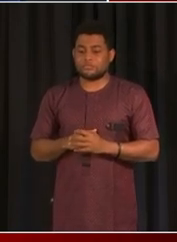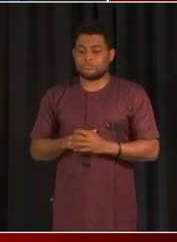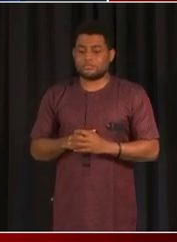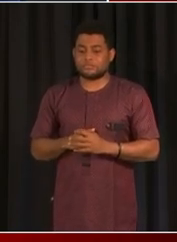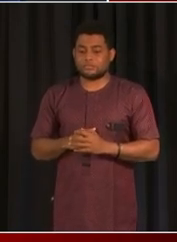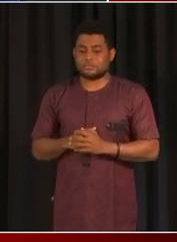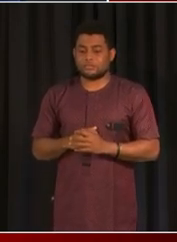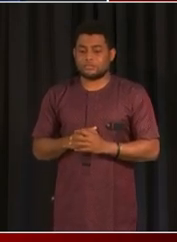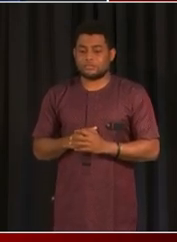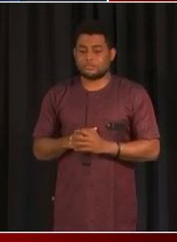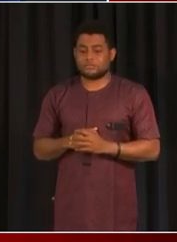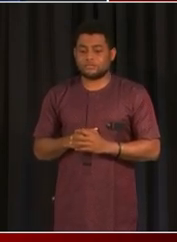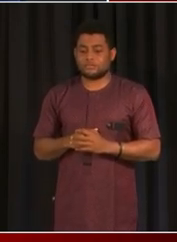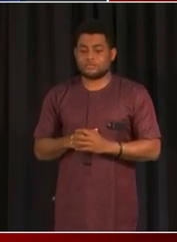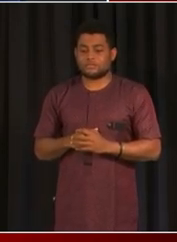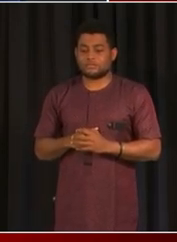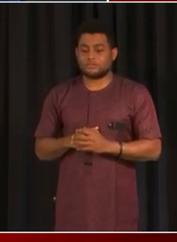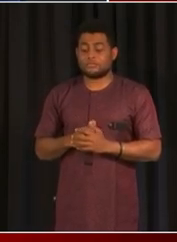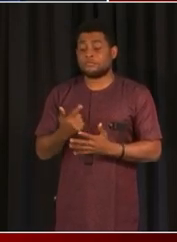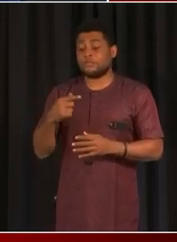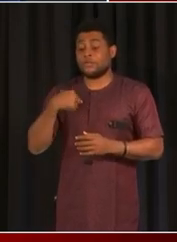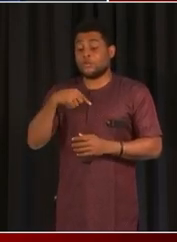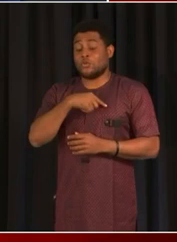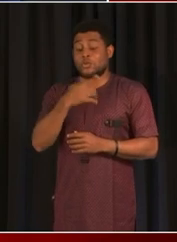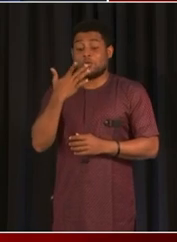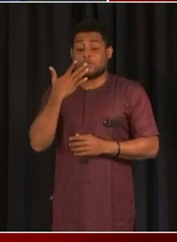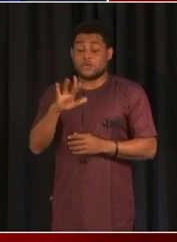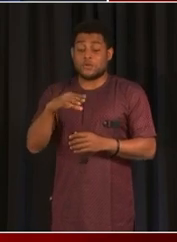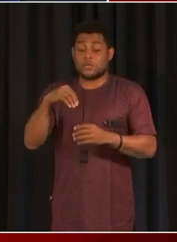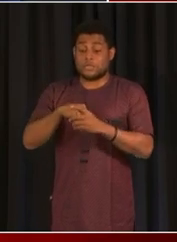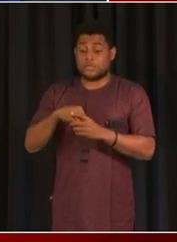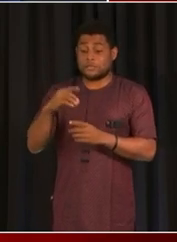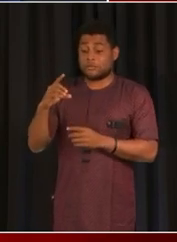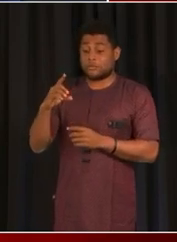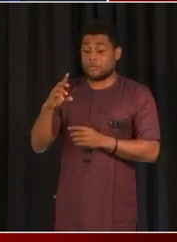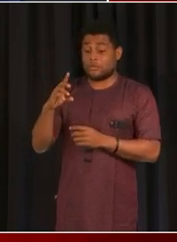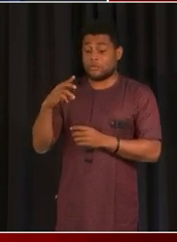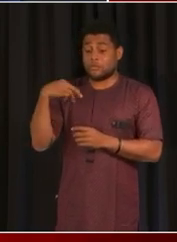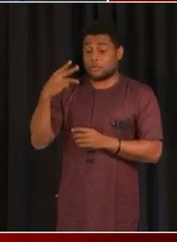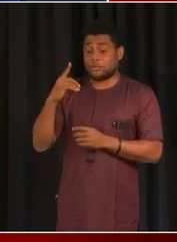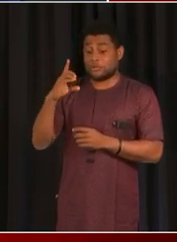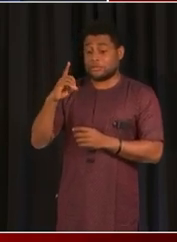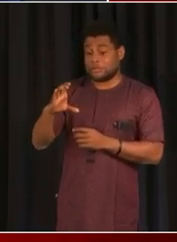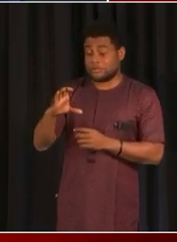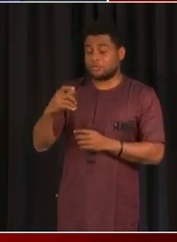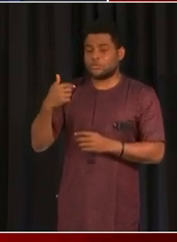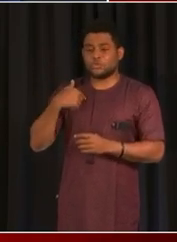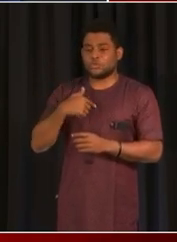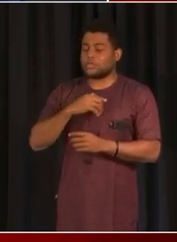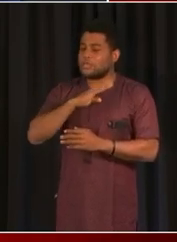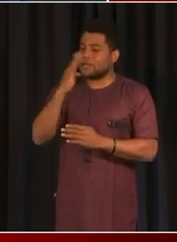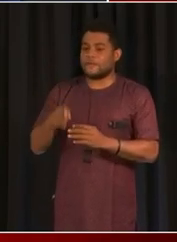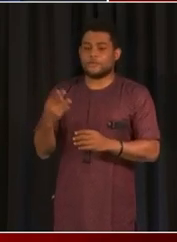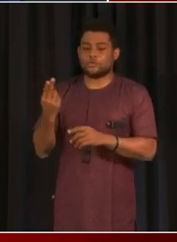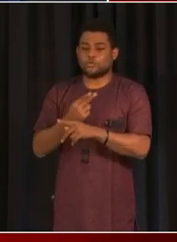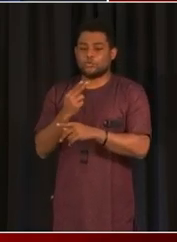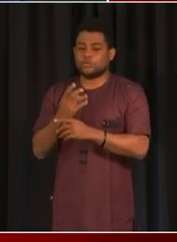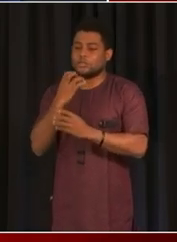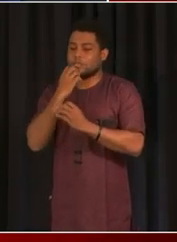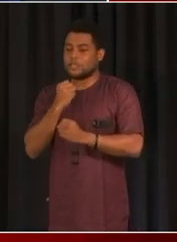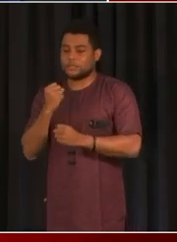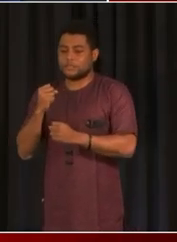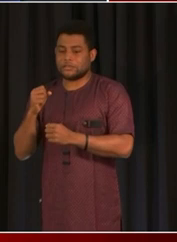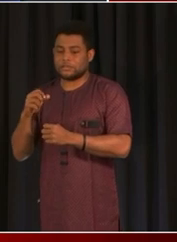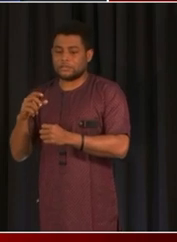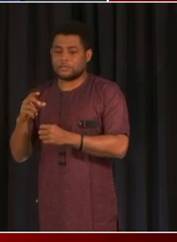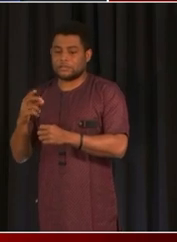in the District of Columbia to not have to ever use our alternate care site and to not have to rely extensively on